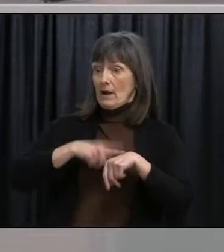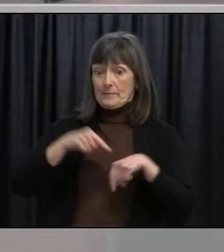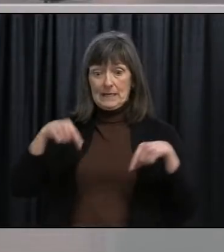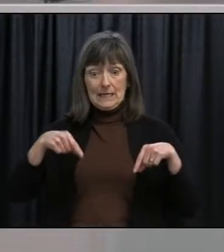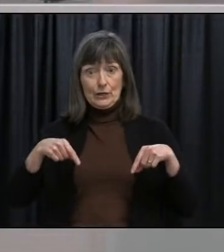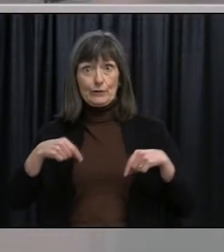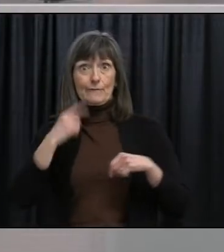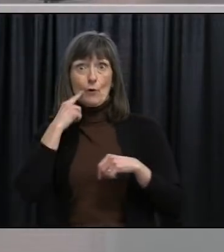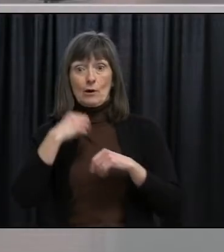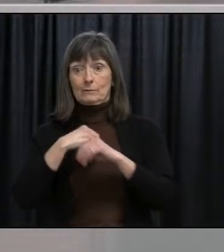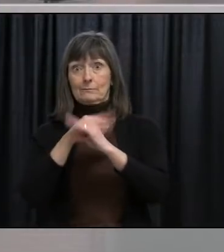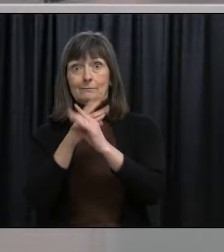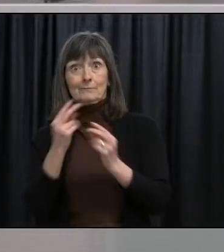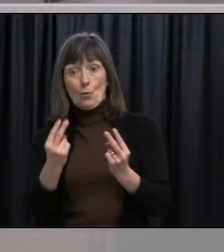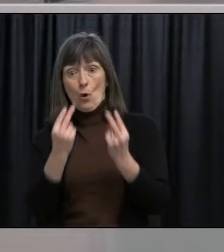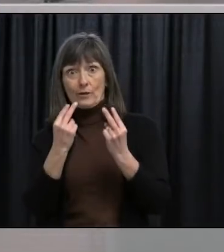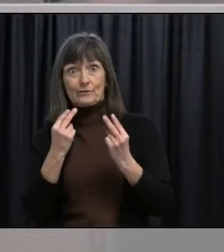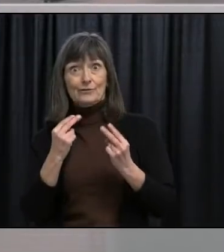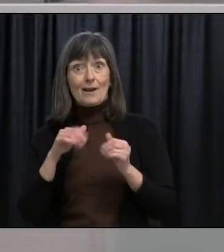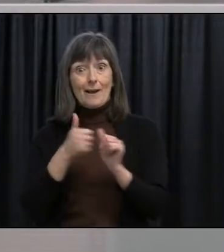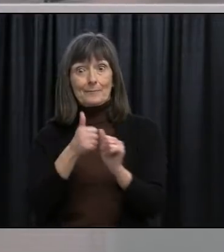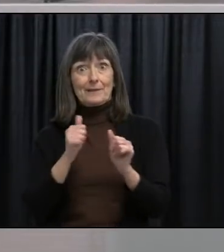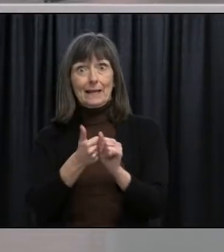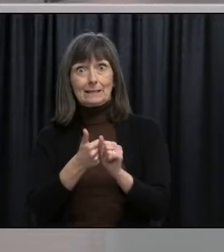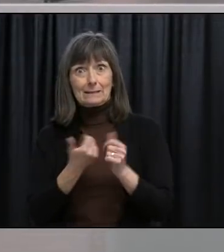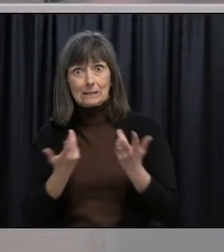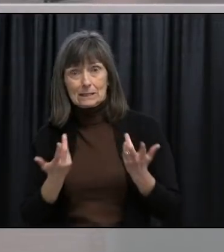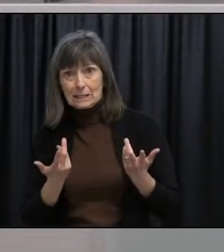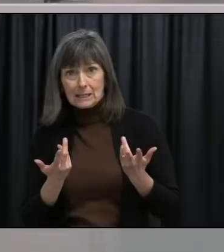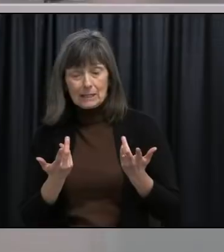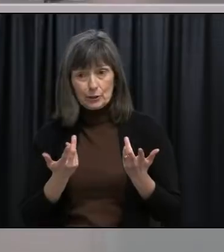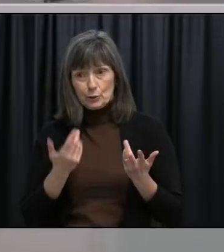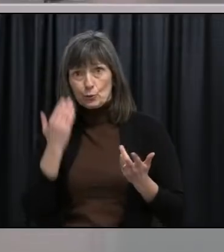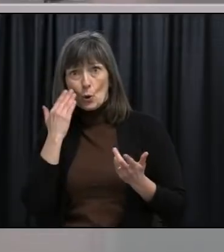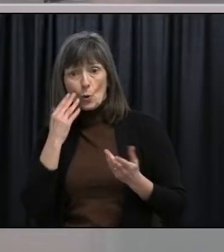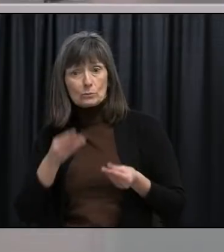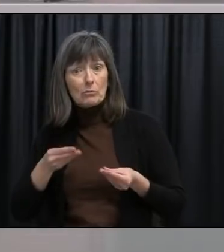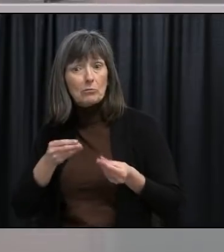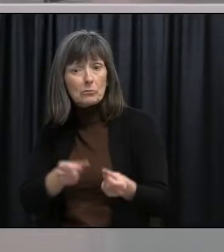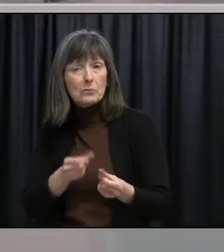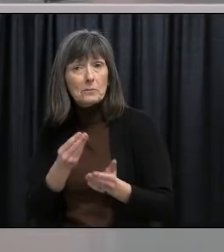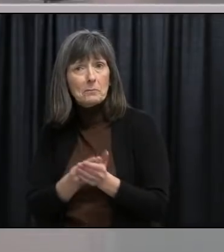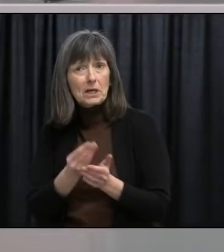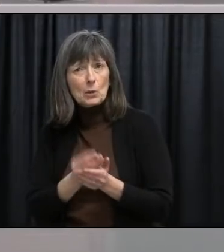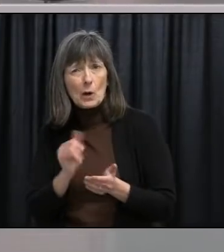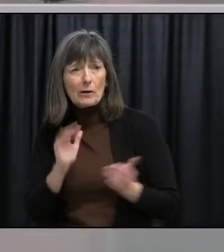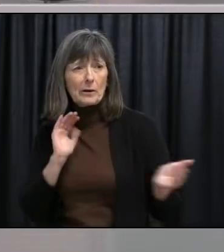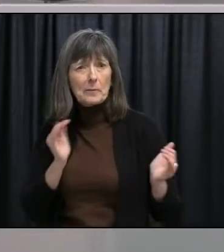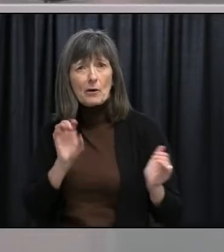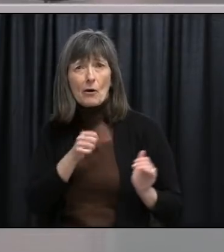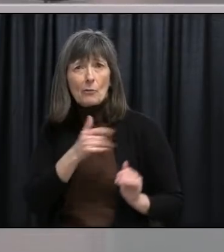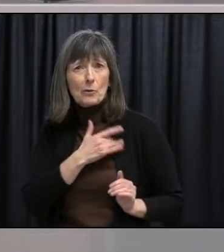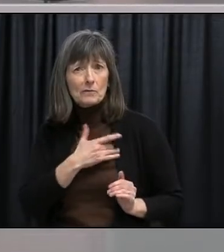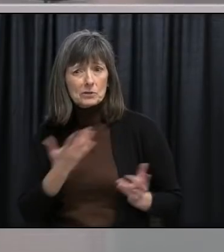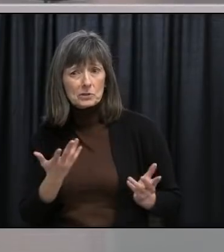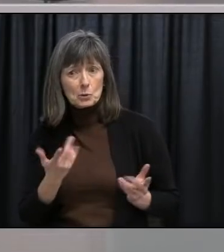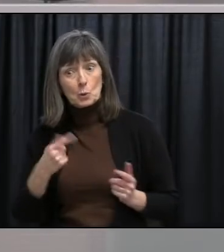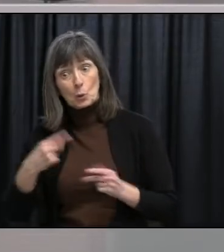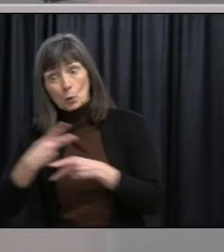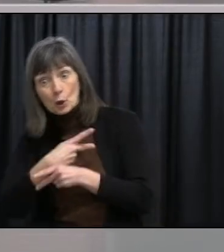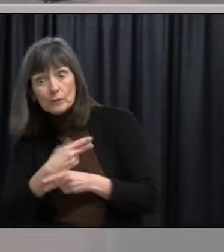Well, I don't know that we have the granular detail and time on these updates, but I'm sure, Minister, you have some intel compared to other jurisdictions.